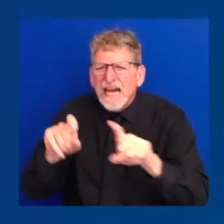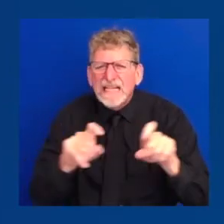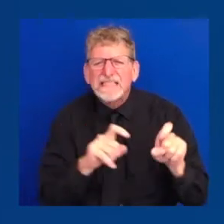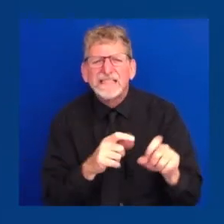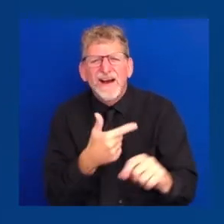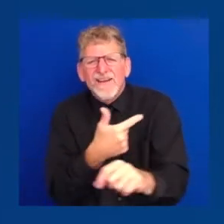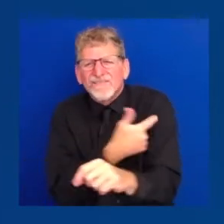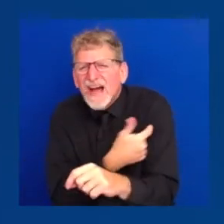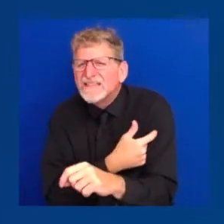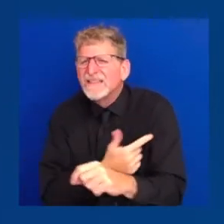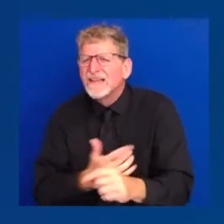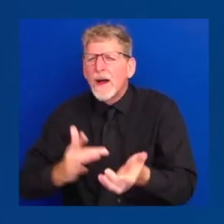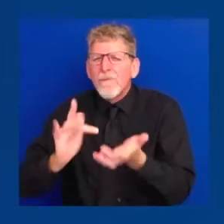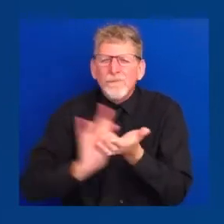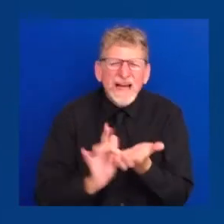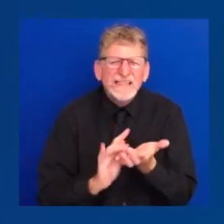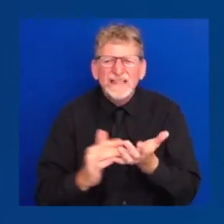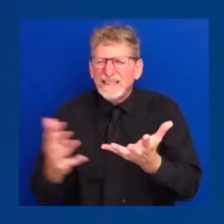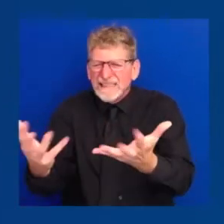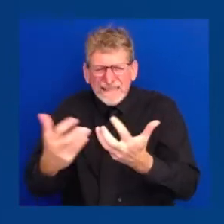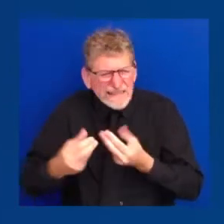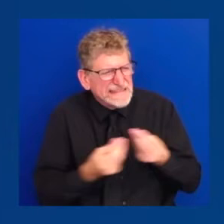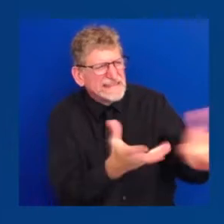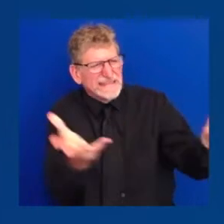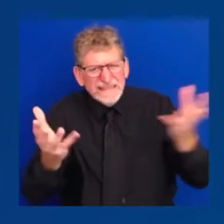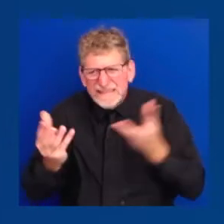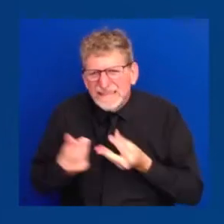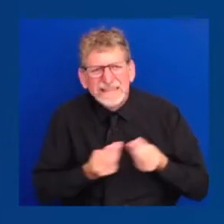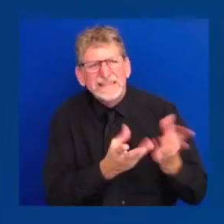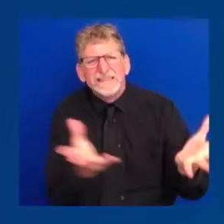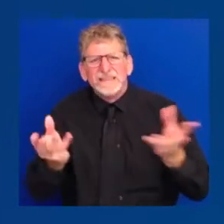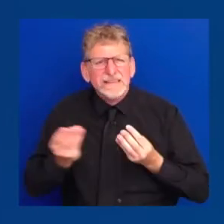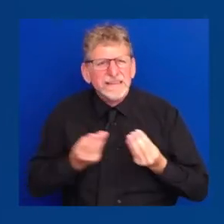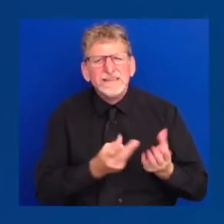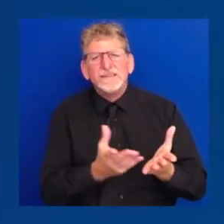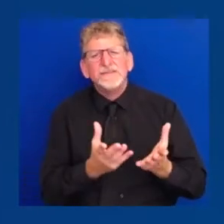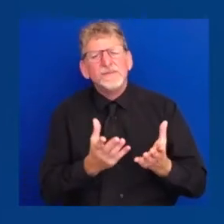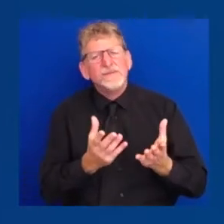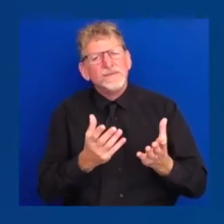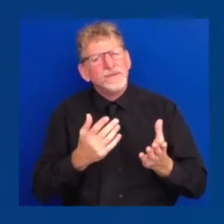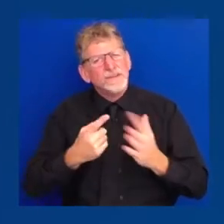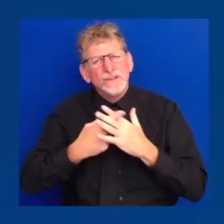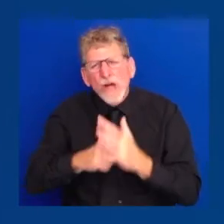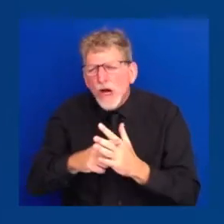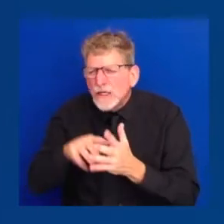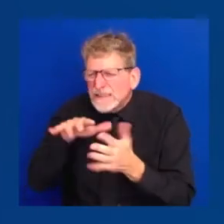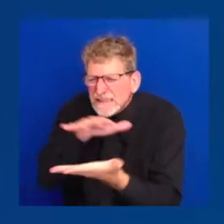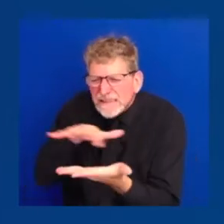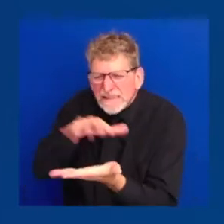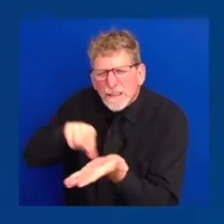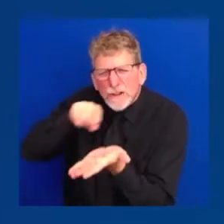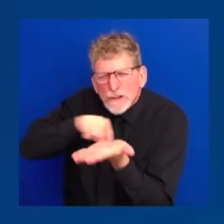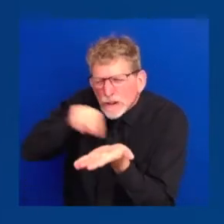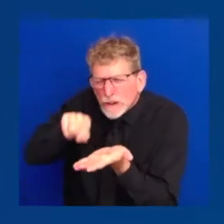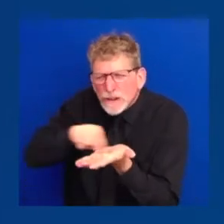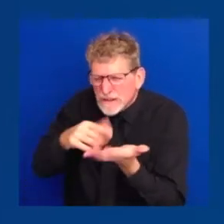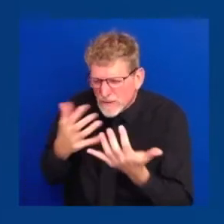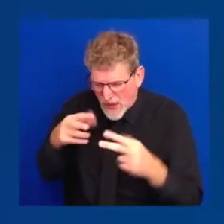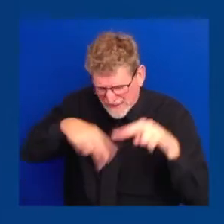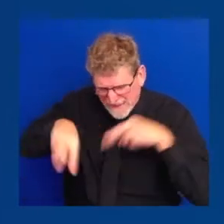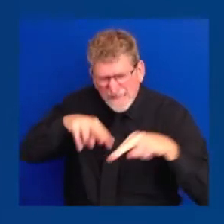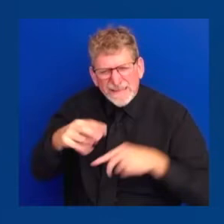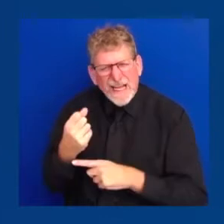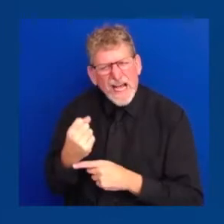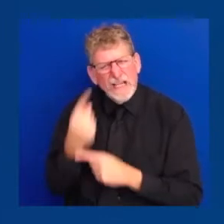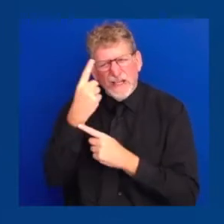We've conducted groundbreaking and life-saving research to improve our understanding of the disease and how it impacts us. And now we move